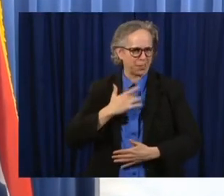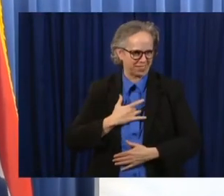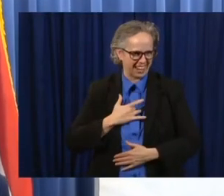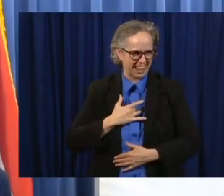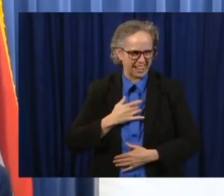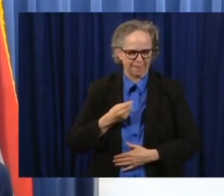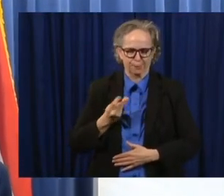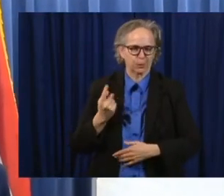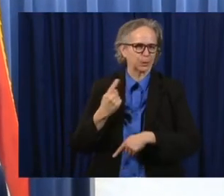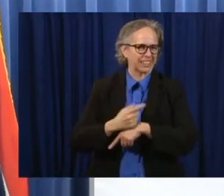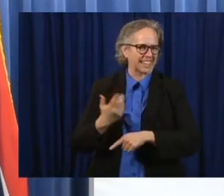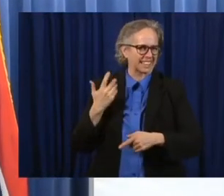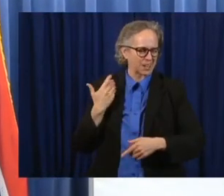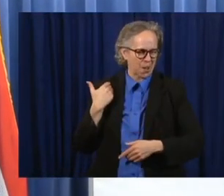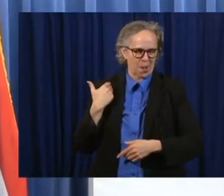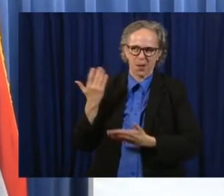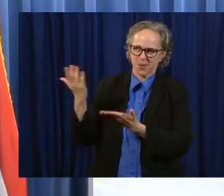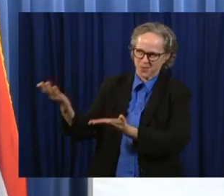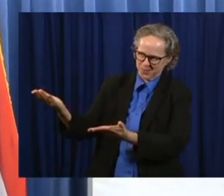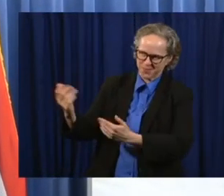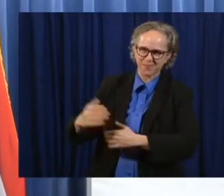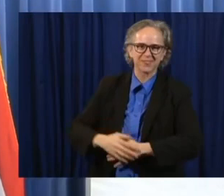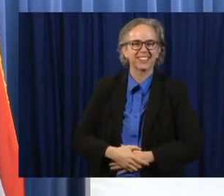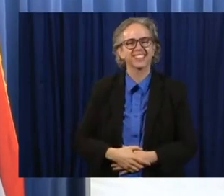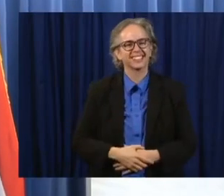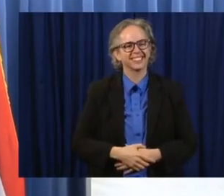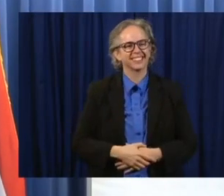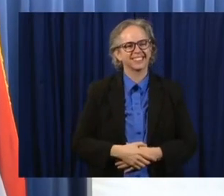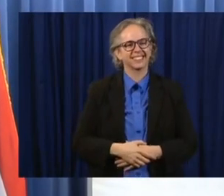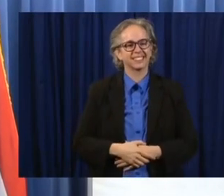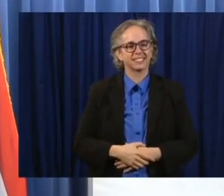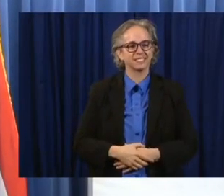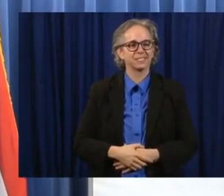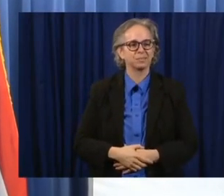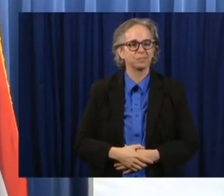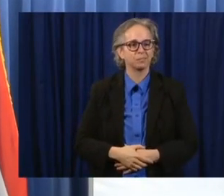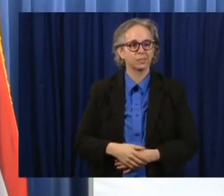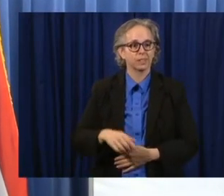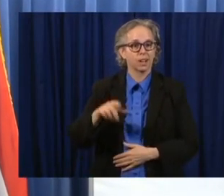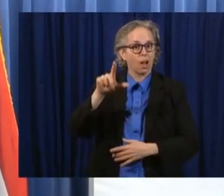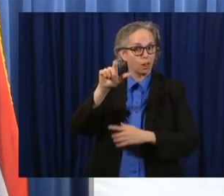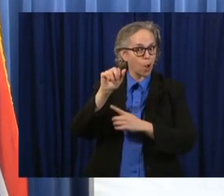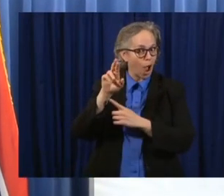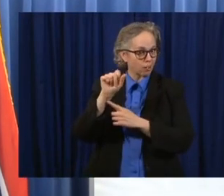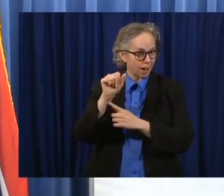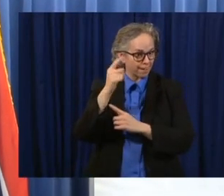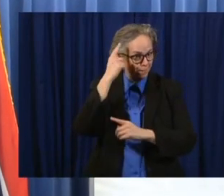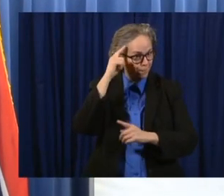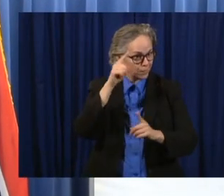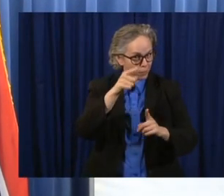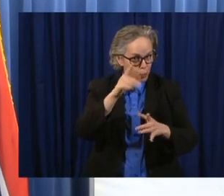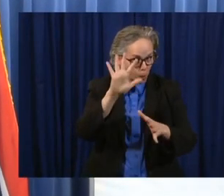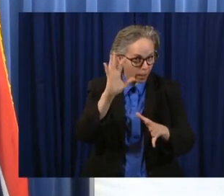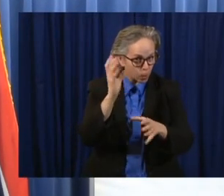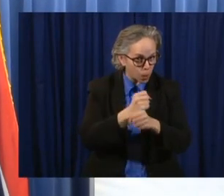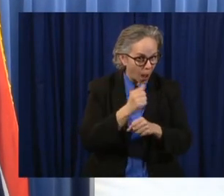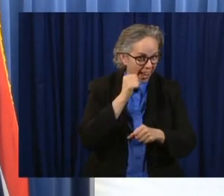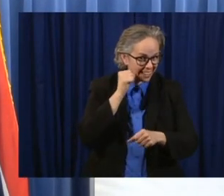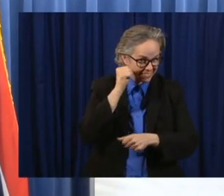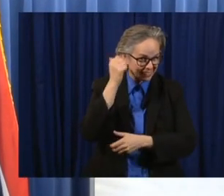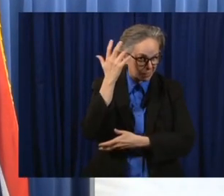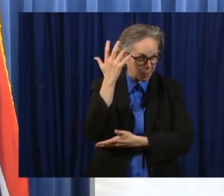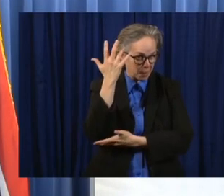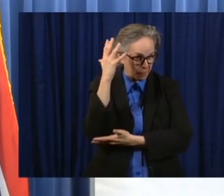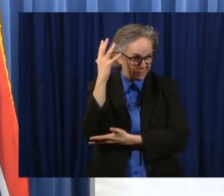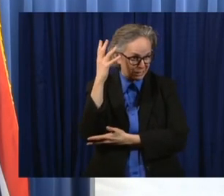days ago. And for Laura, who you got another one of the buckeyes that came out of our yard. This one came out of our